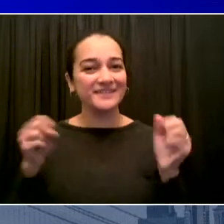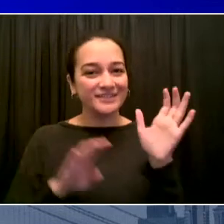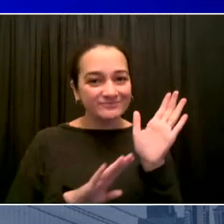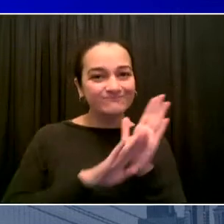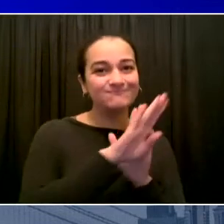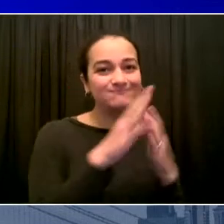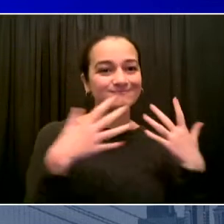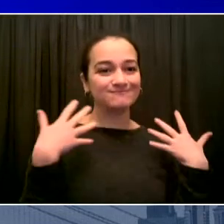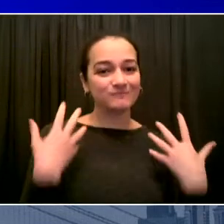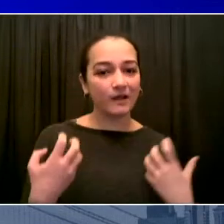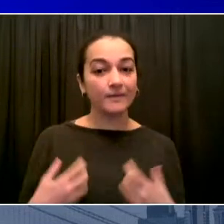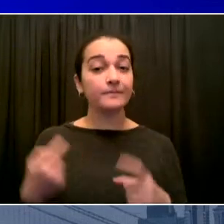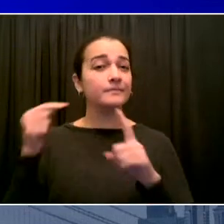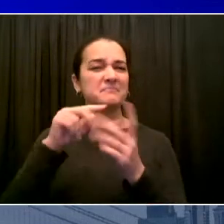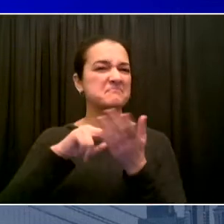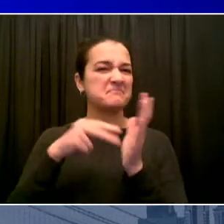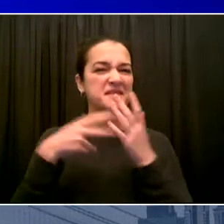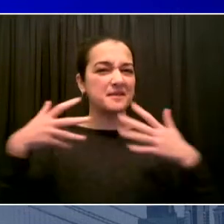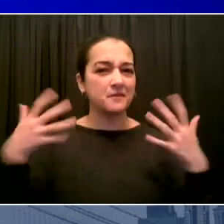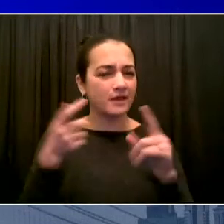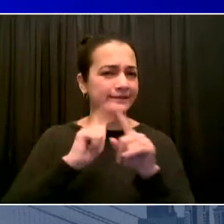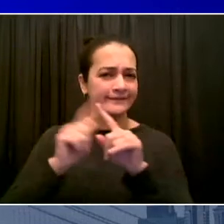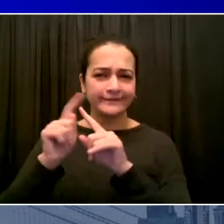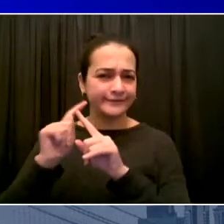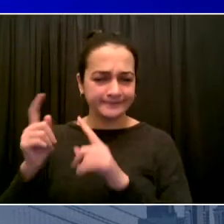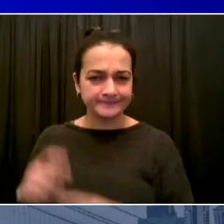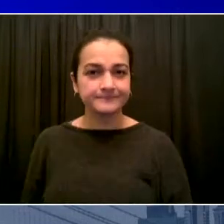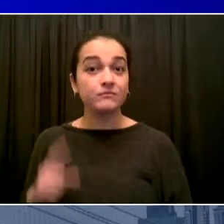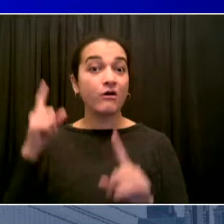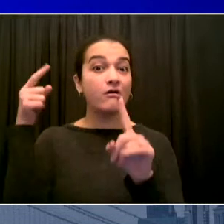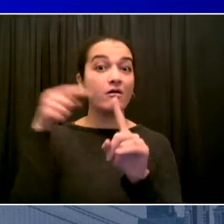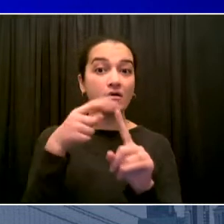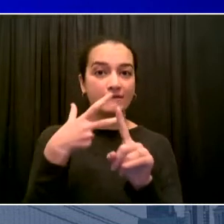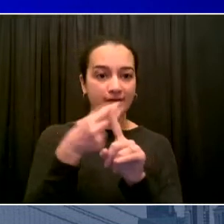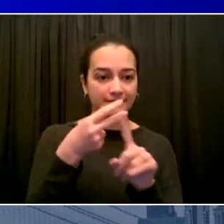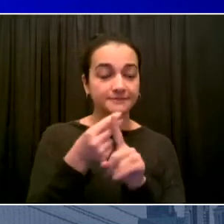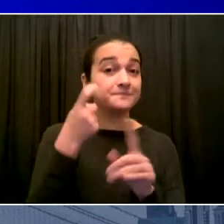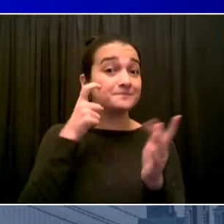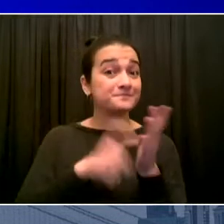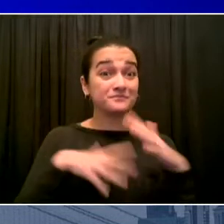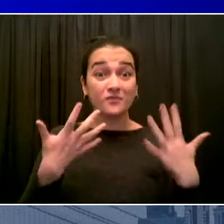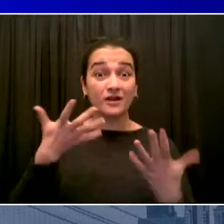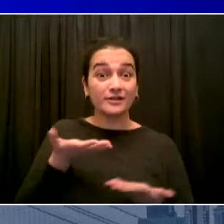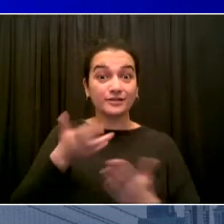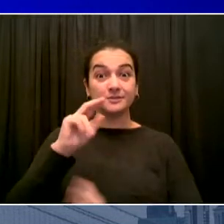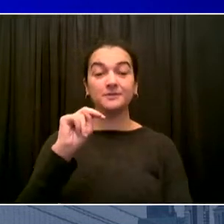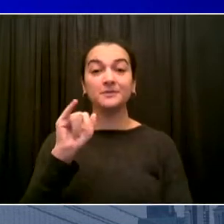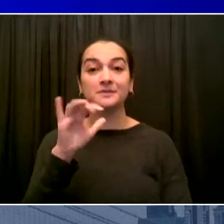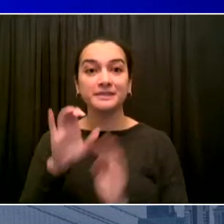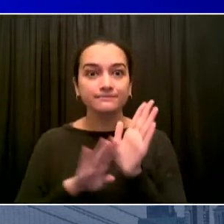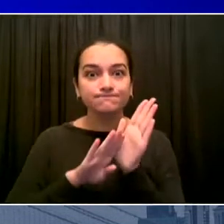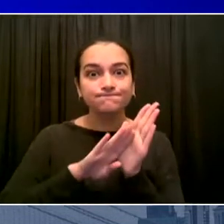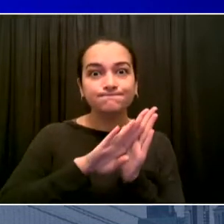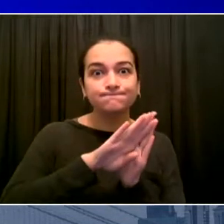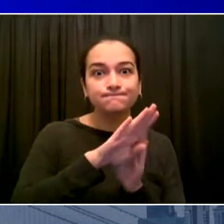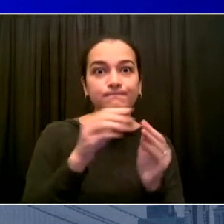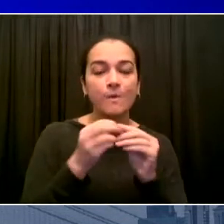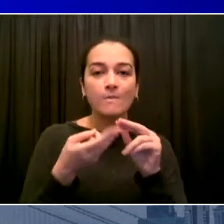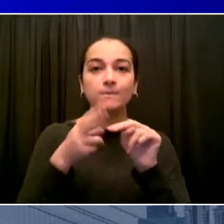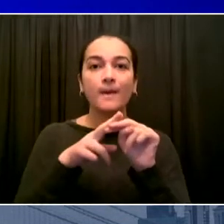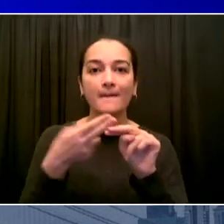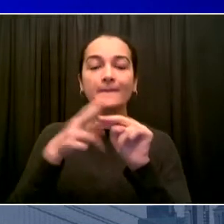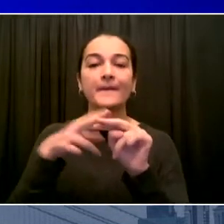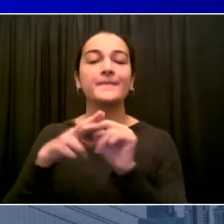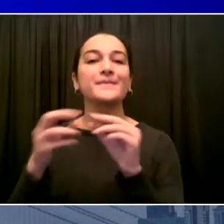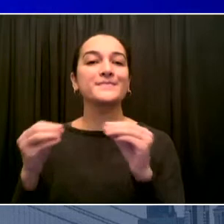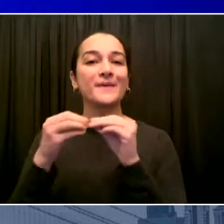are hearing our clear message about boosters. New Yorkers are answering the call and coming out and getting